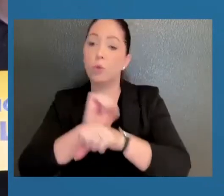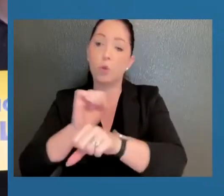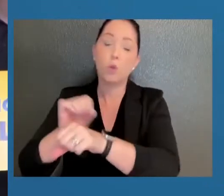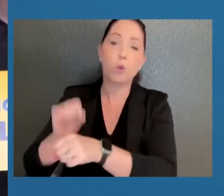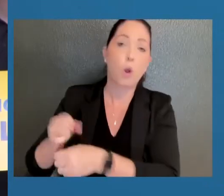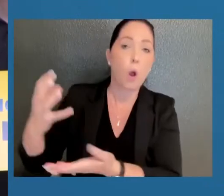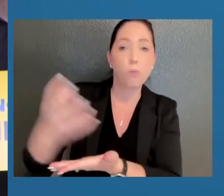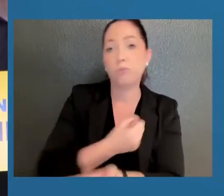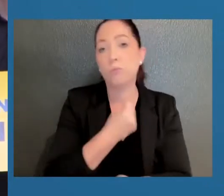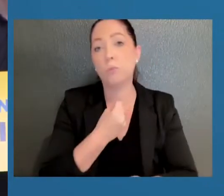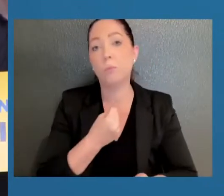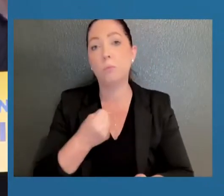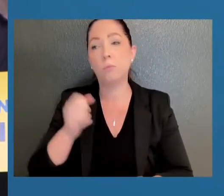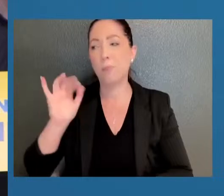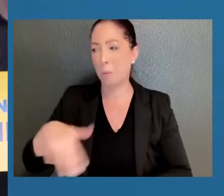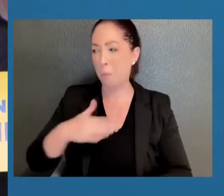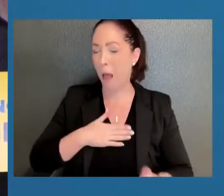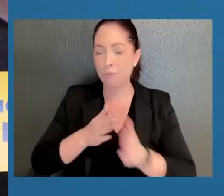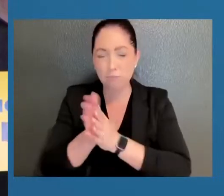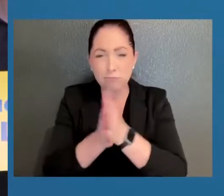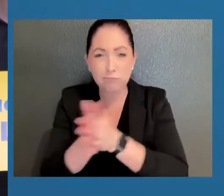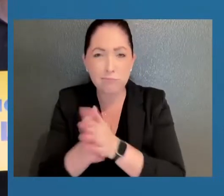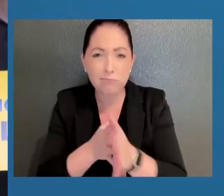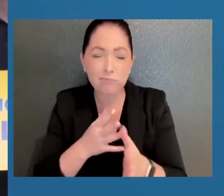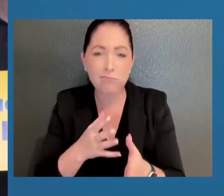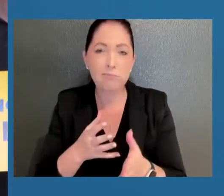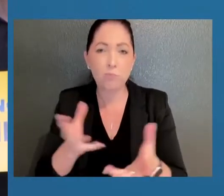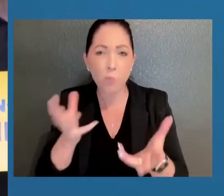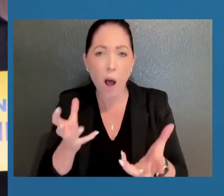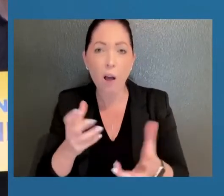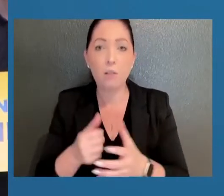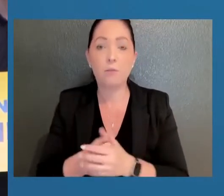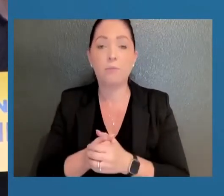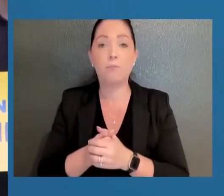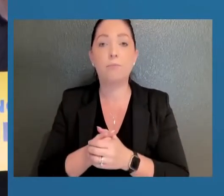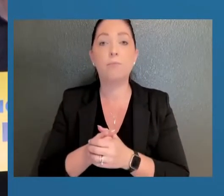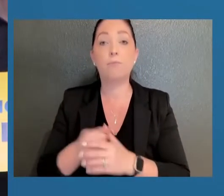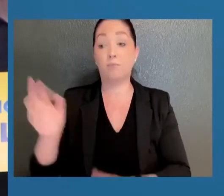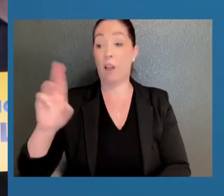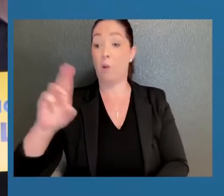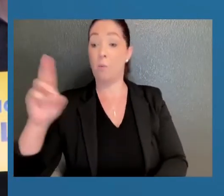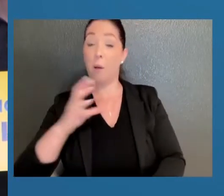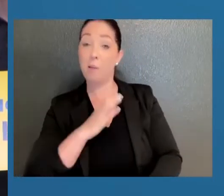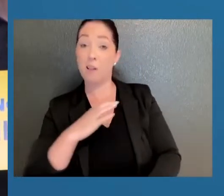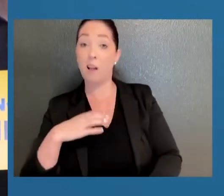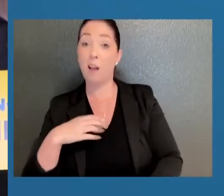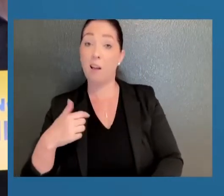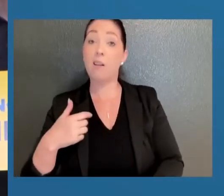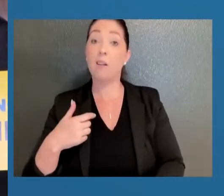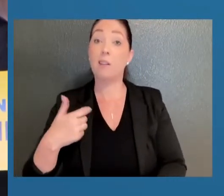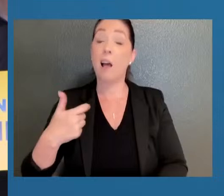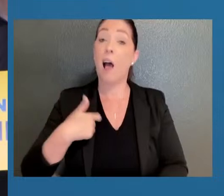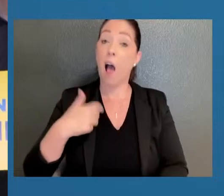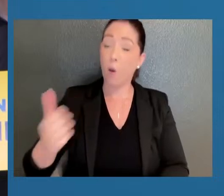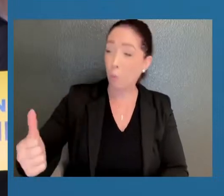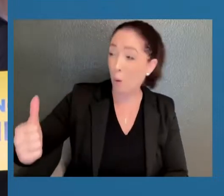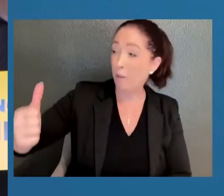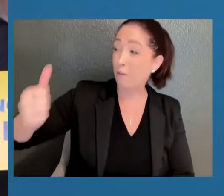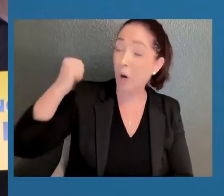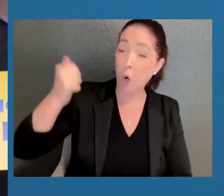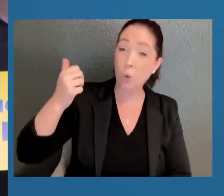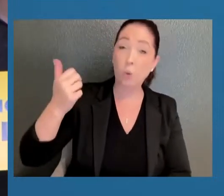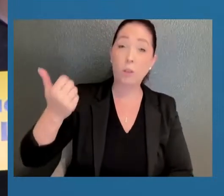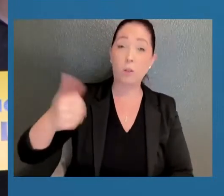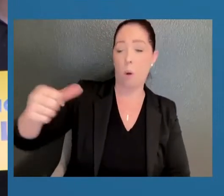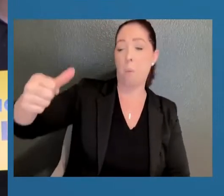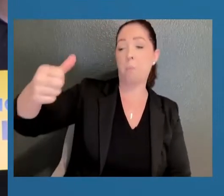passion. And when in a Republican Congress I refused to repeal the Affordable Care Act, that I knew there were people who maybe didn't like